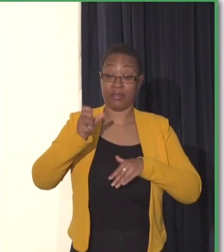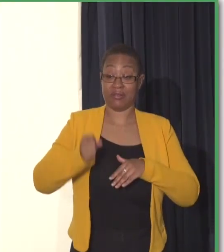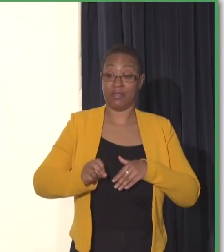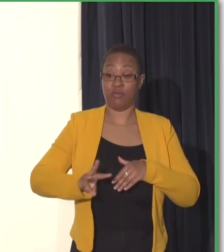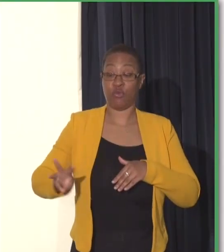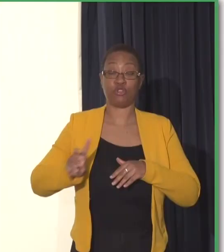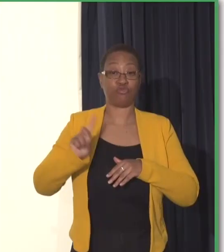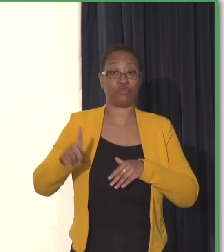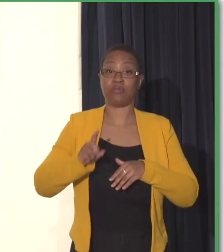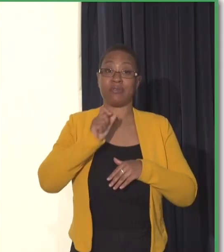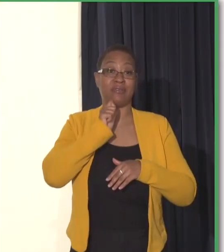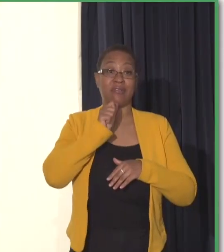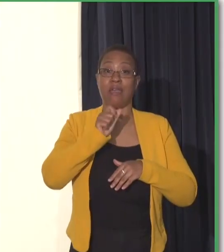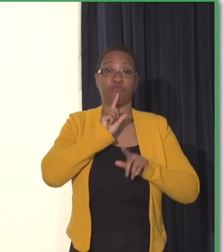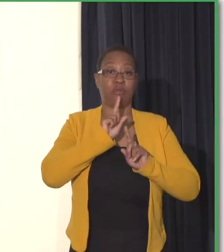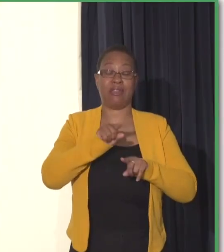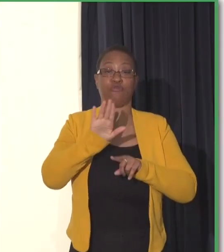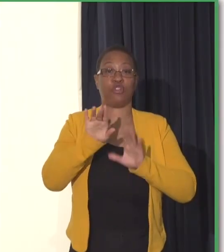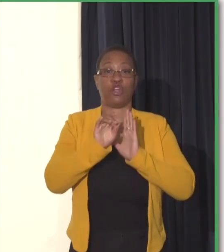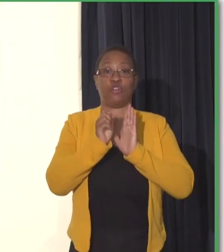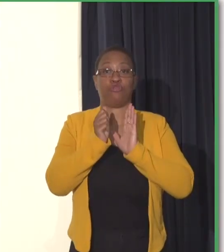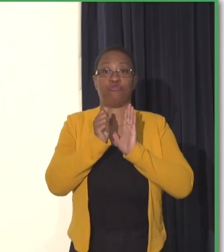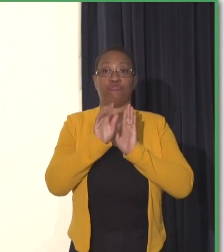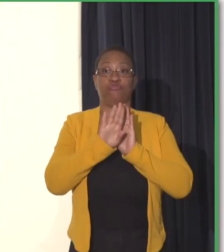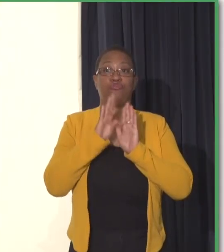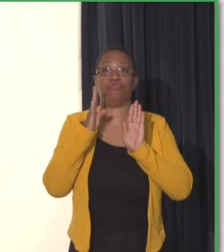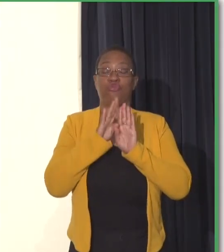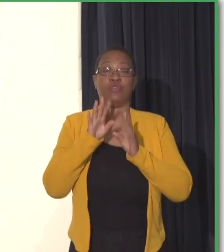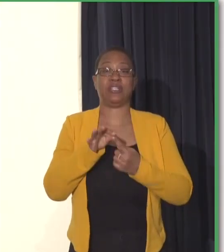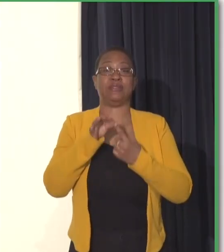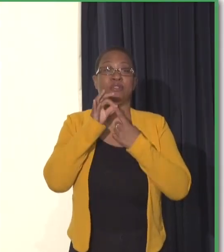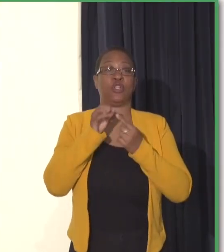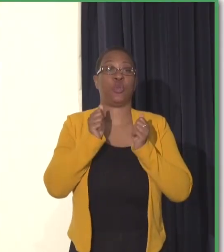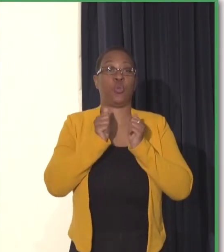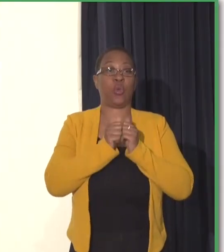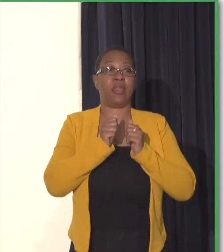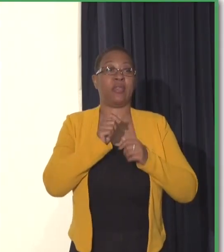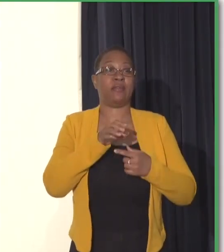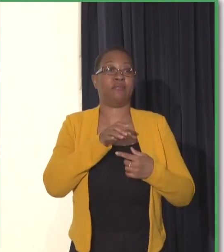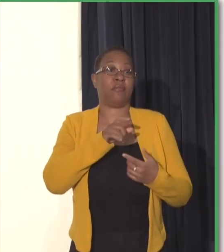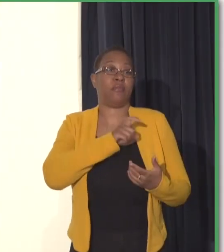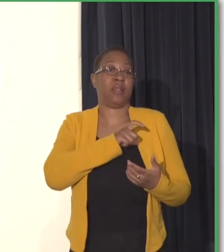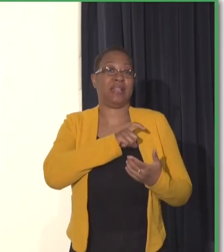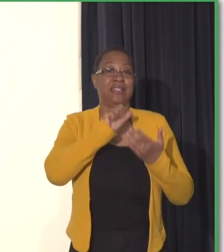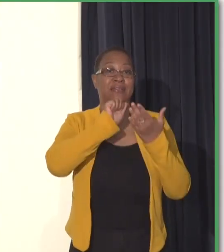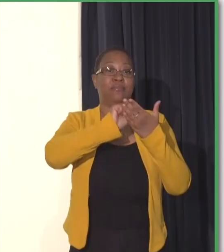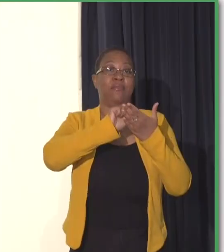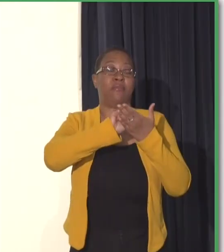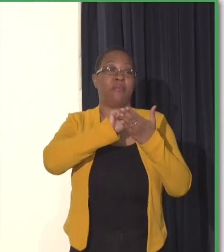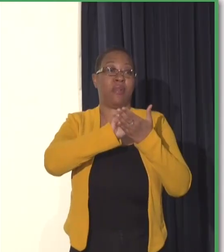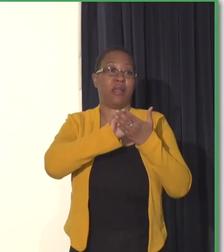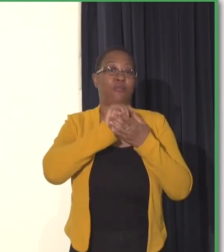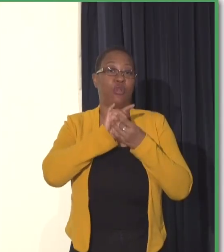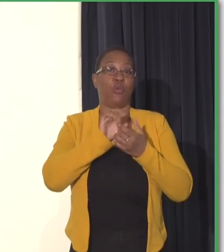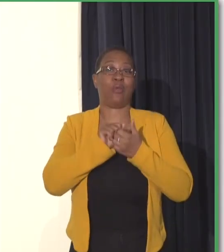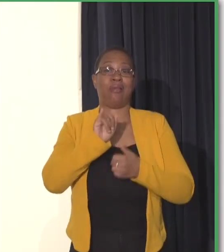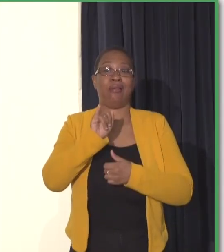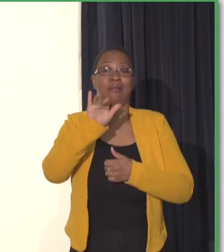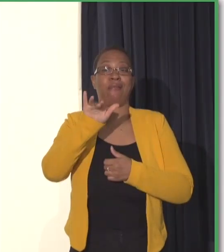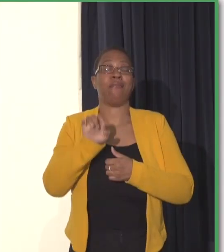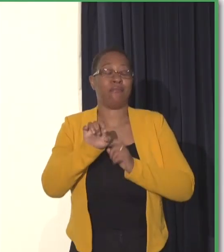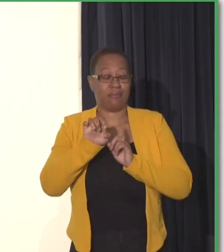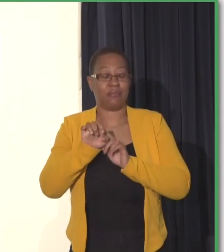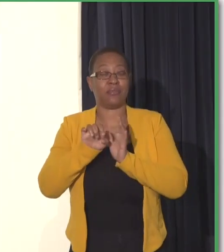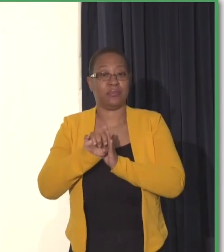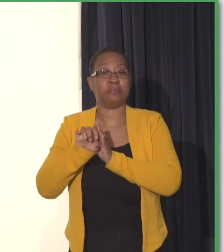were not going to be answering the door, especially with police officers knocking on the door. That's correct. And so I did